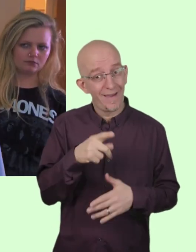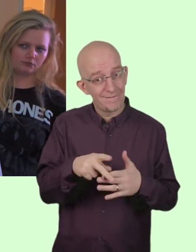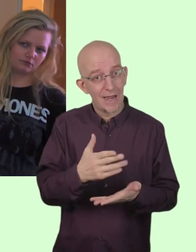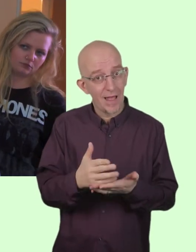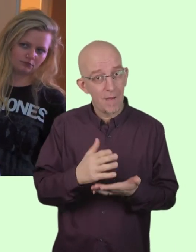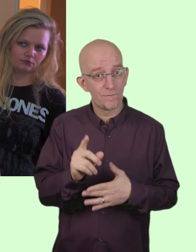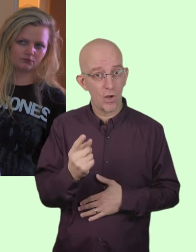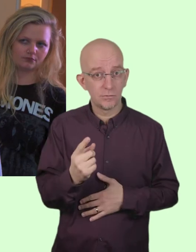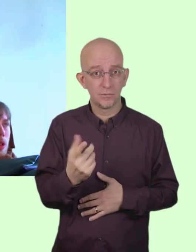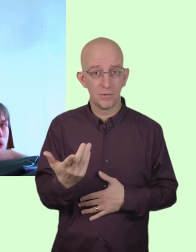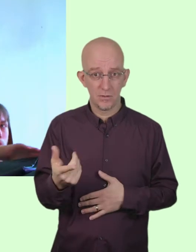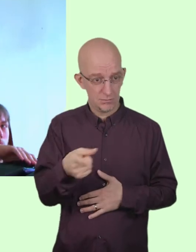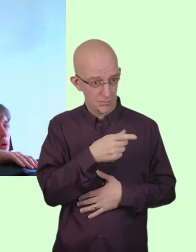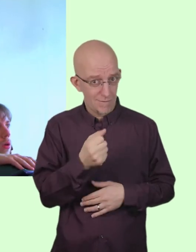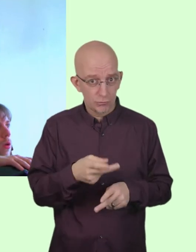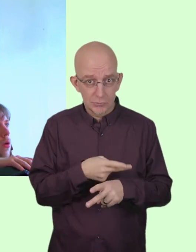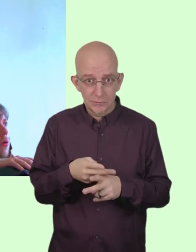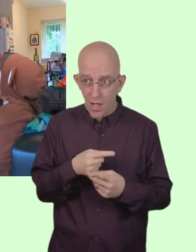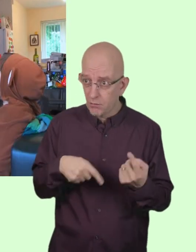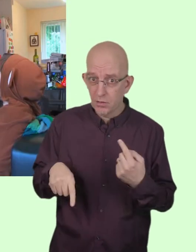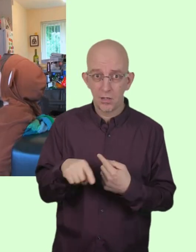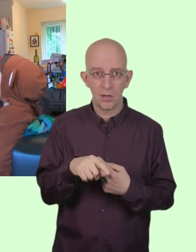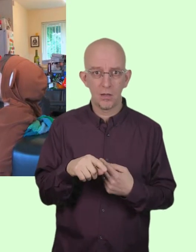Don't you guys have a recycling system?